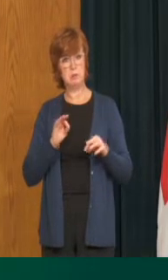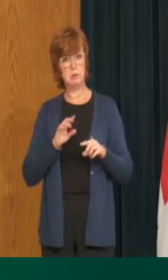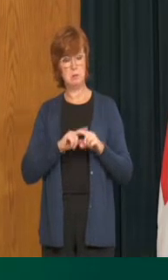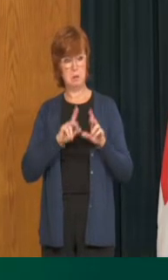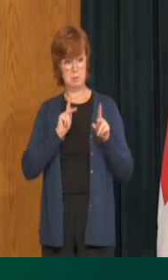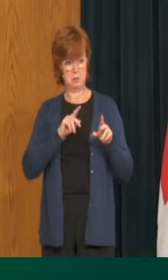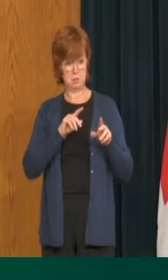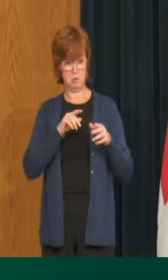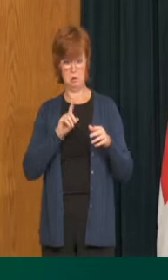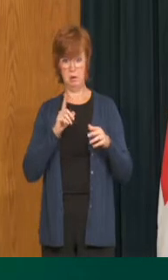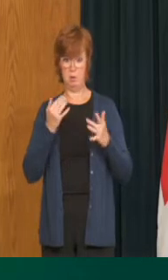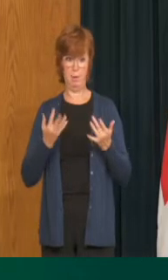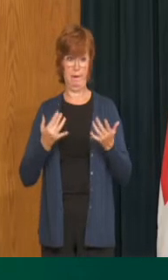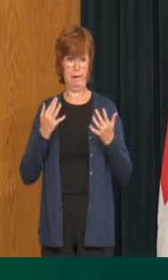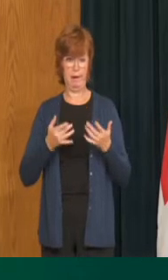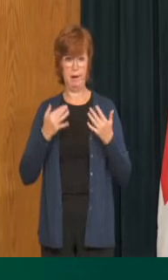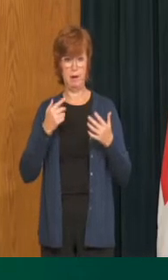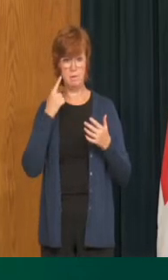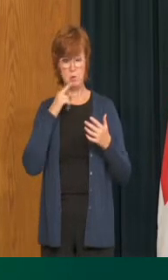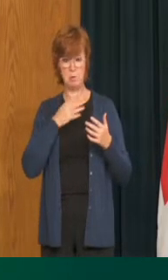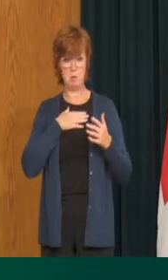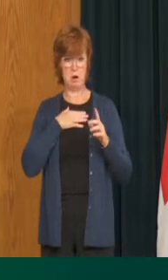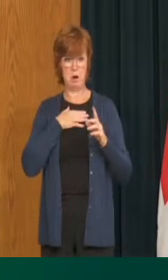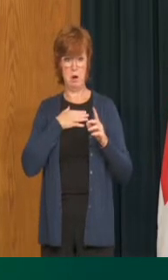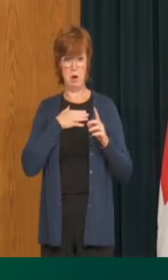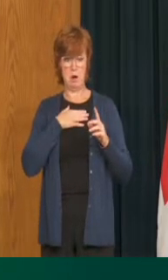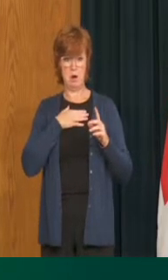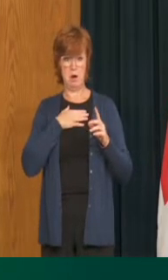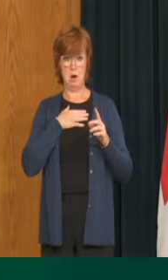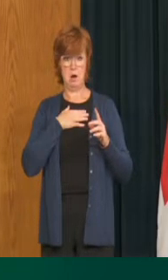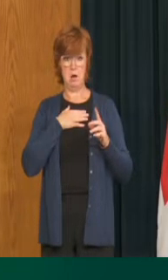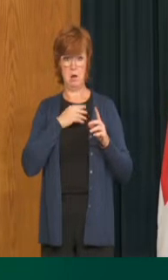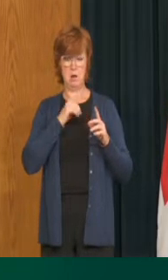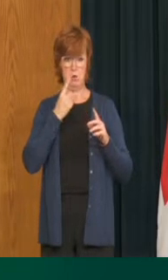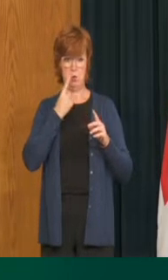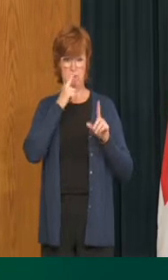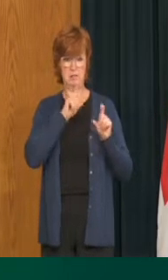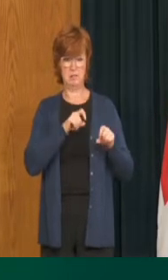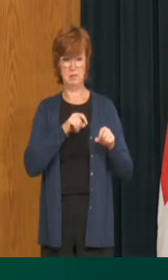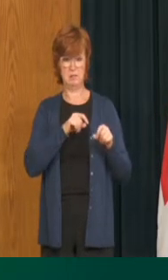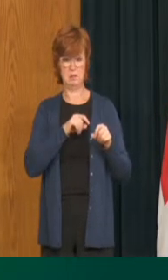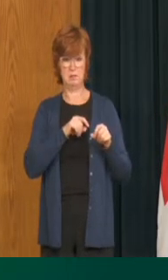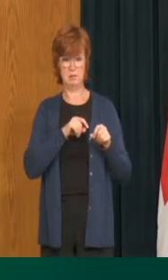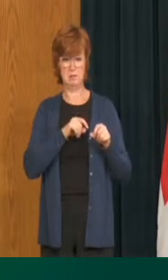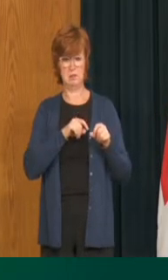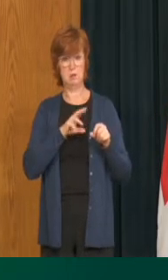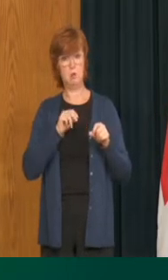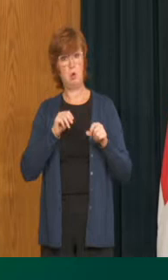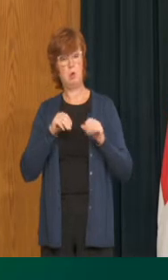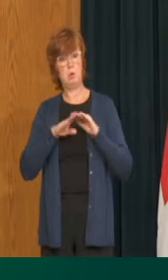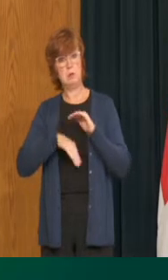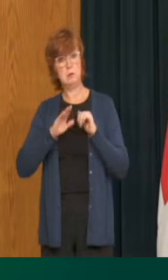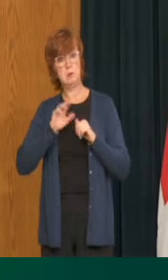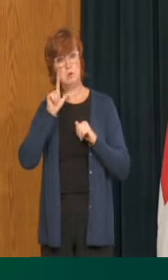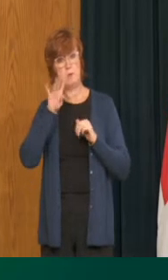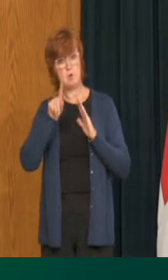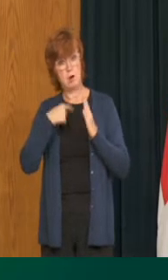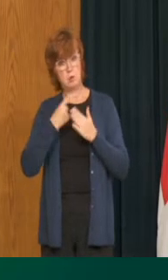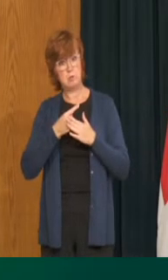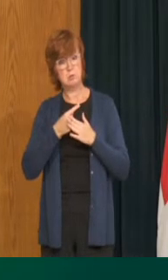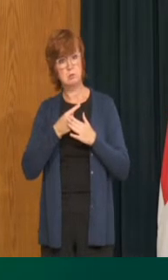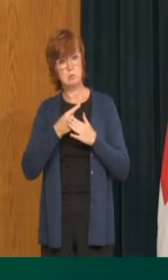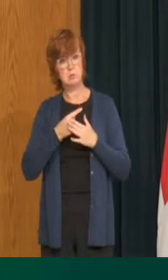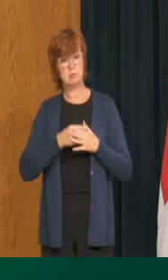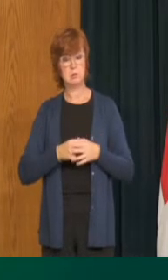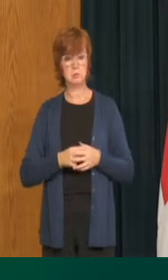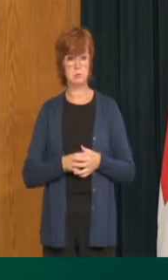hours, and positive test results, negative can take up to 2 to 3 days, but access is easy and will continue to